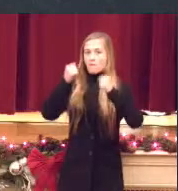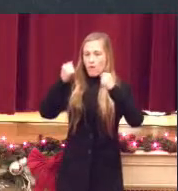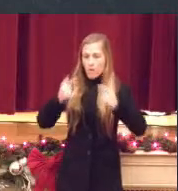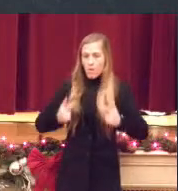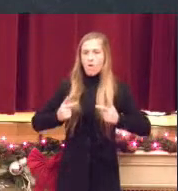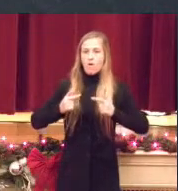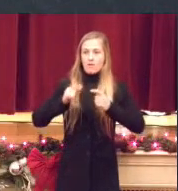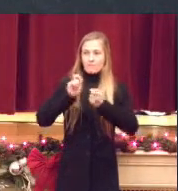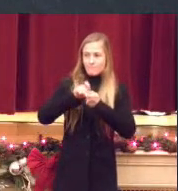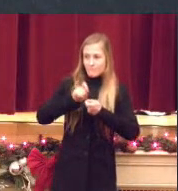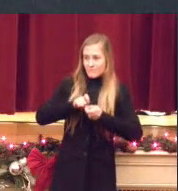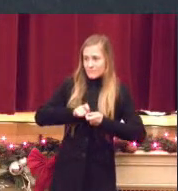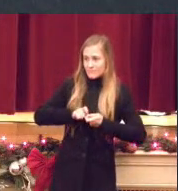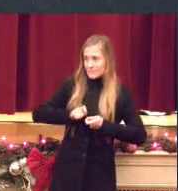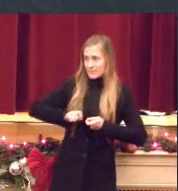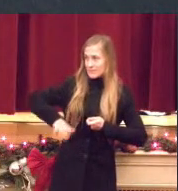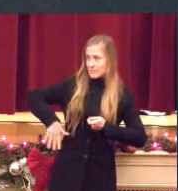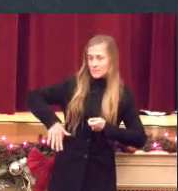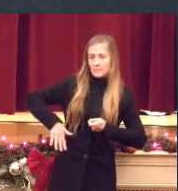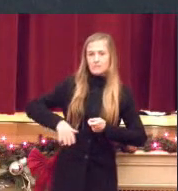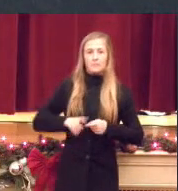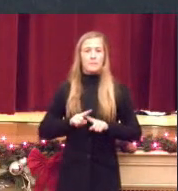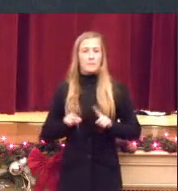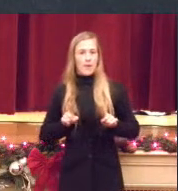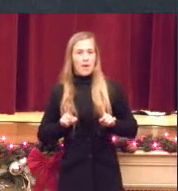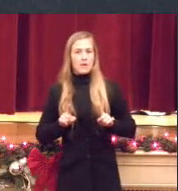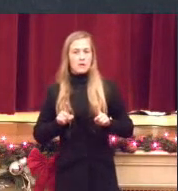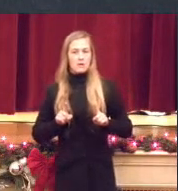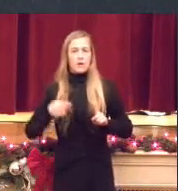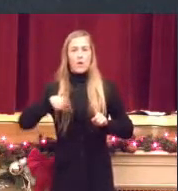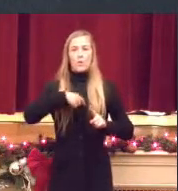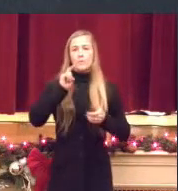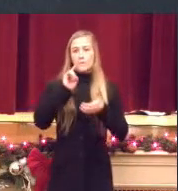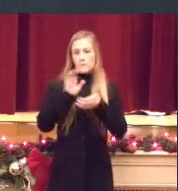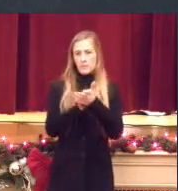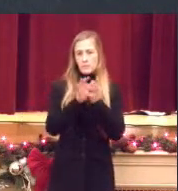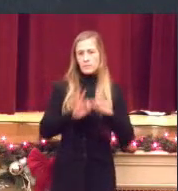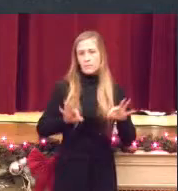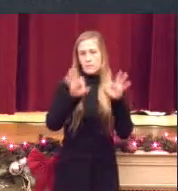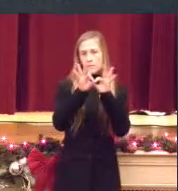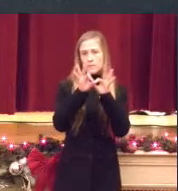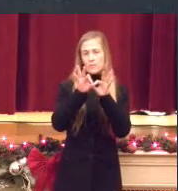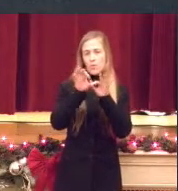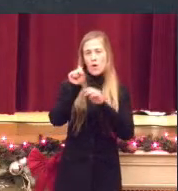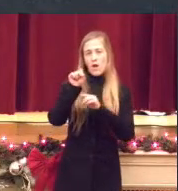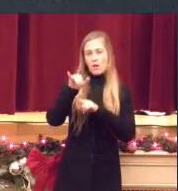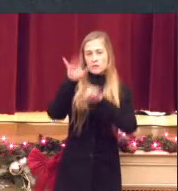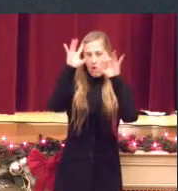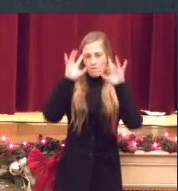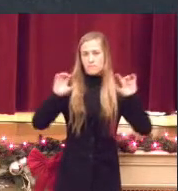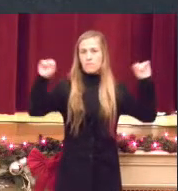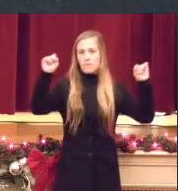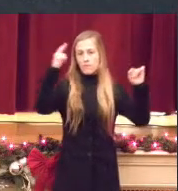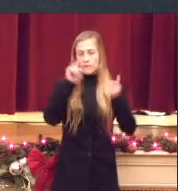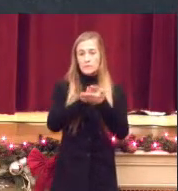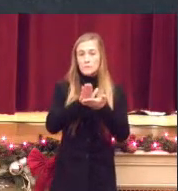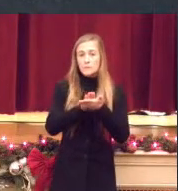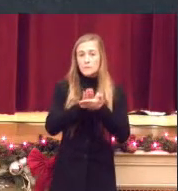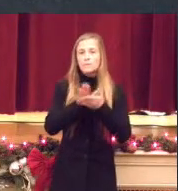about who they all would be, but we certainly believe that the superintendent of the district that those schools are in